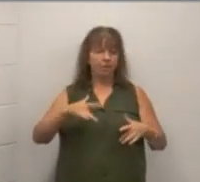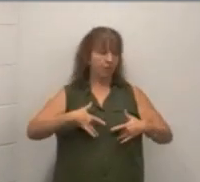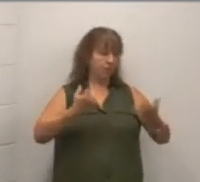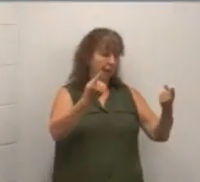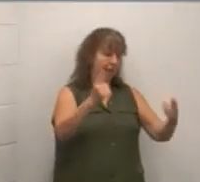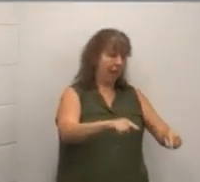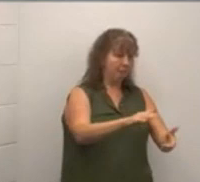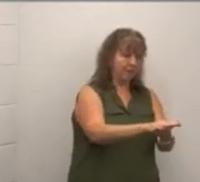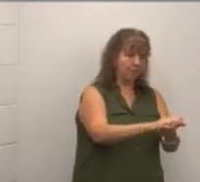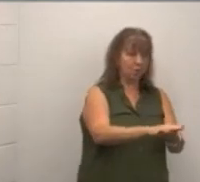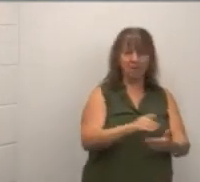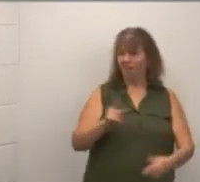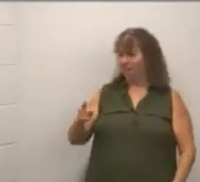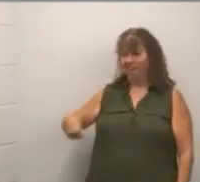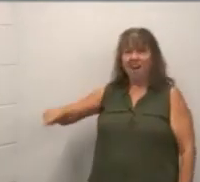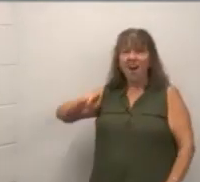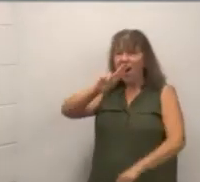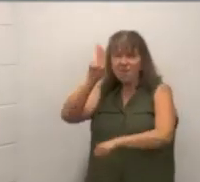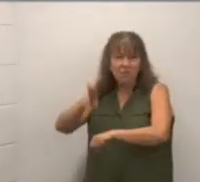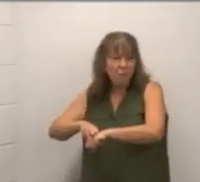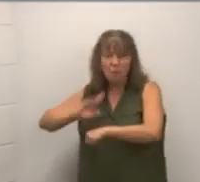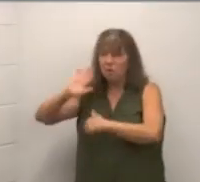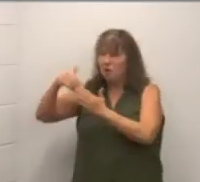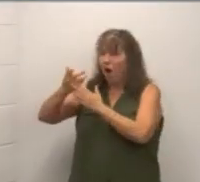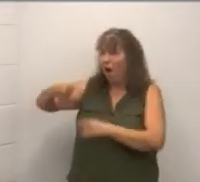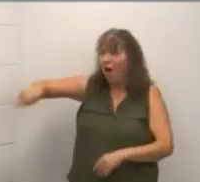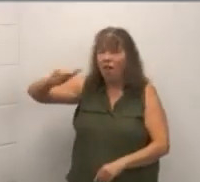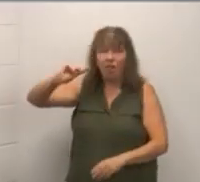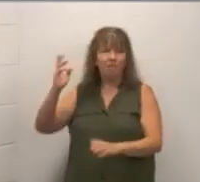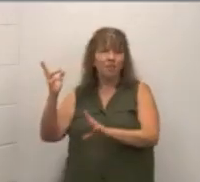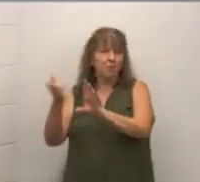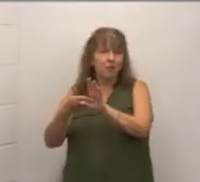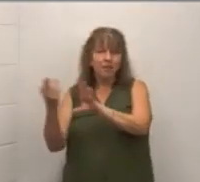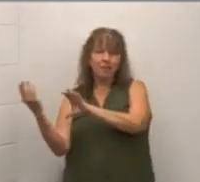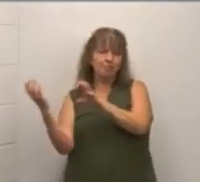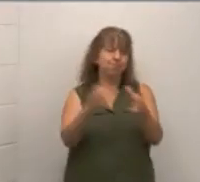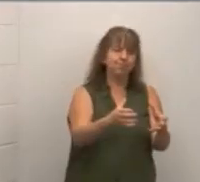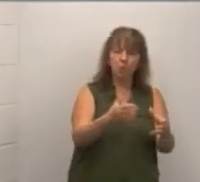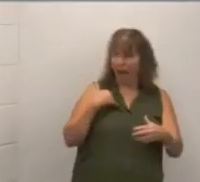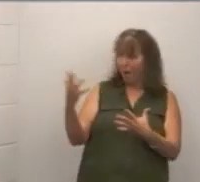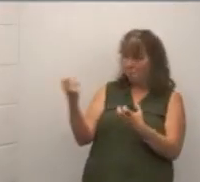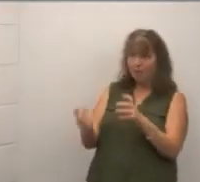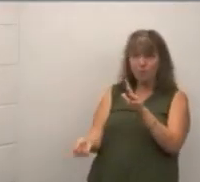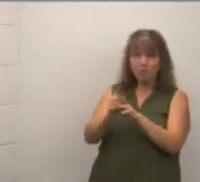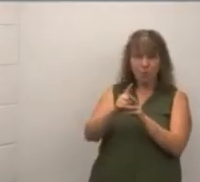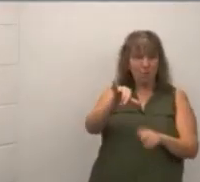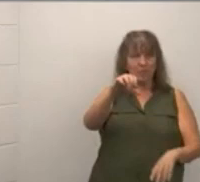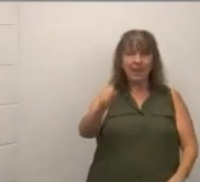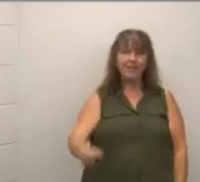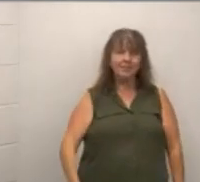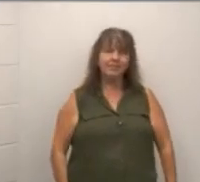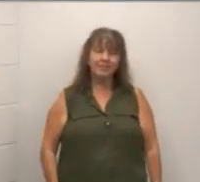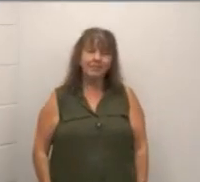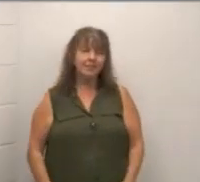school, 100% not only are you invited, but we would want you there.